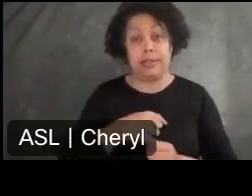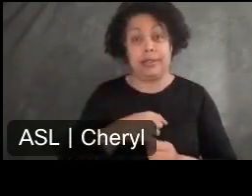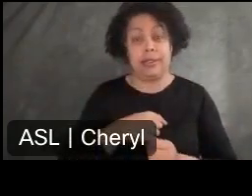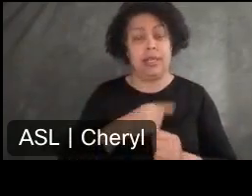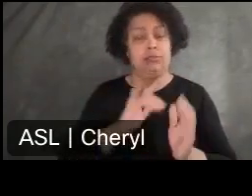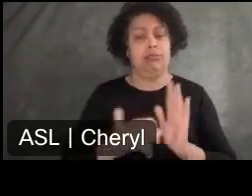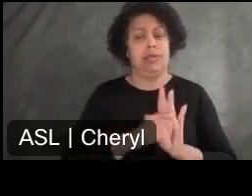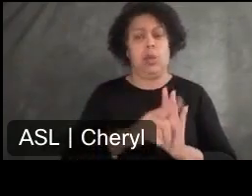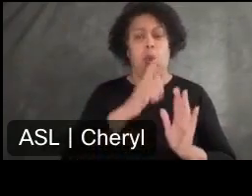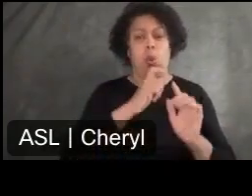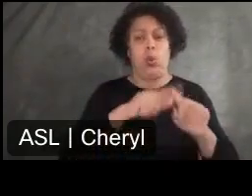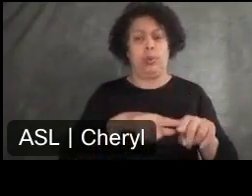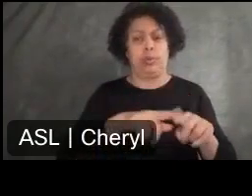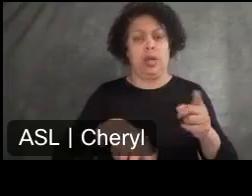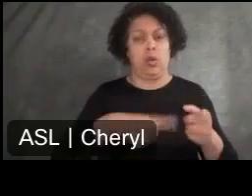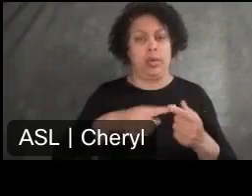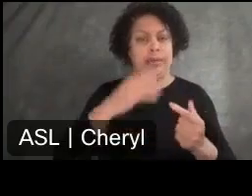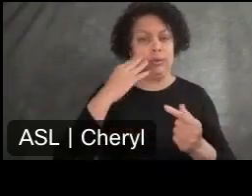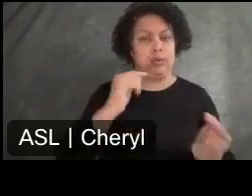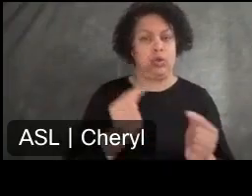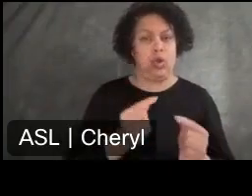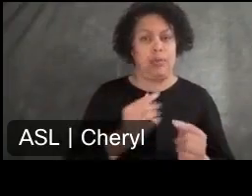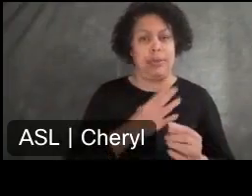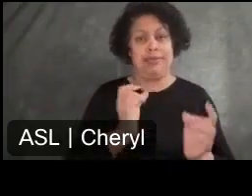we experience harm and violence.